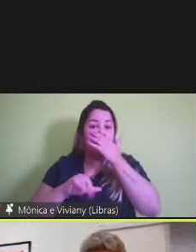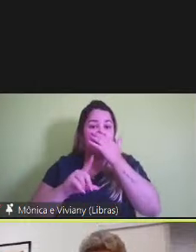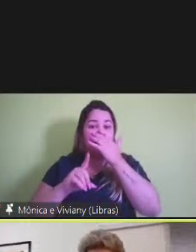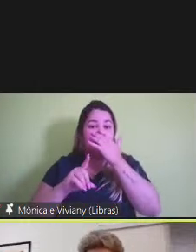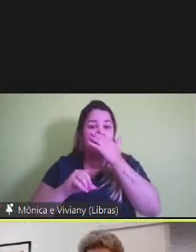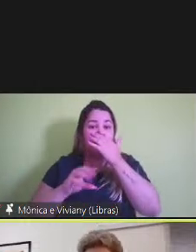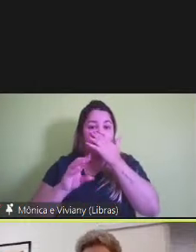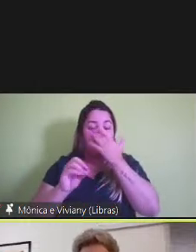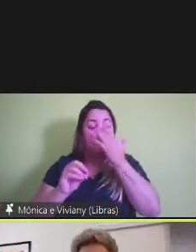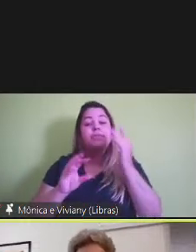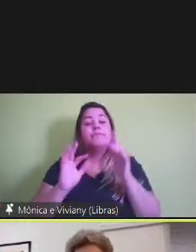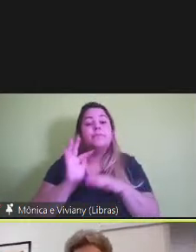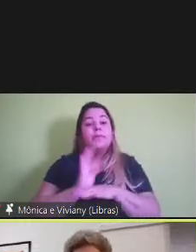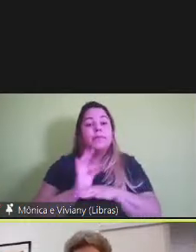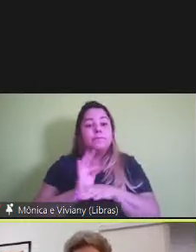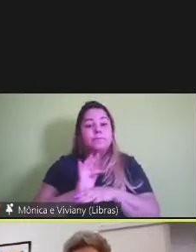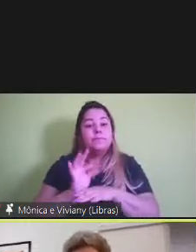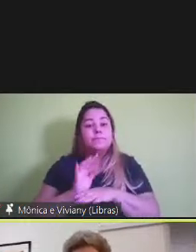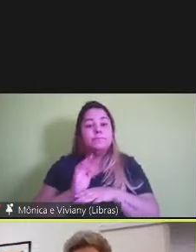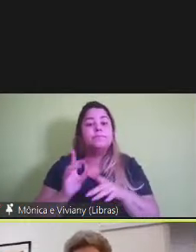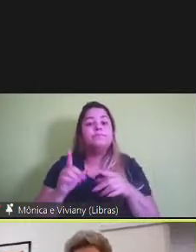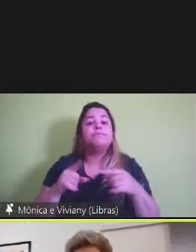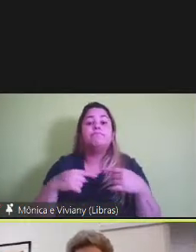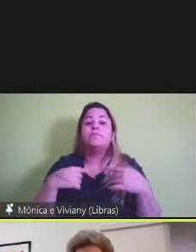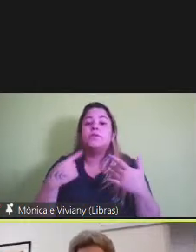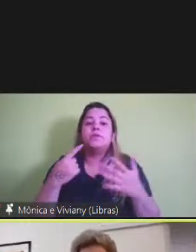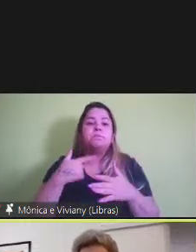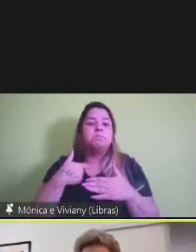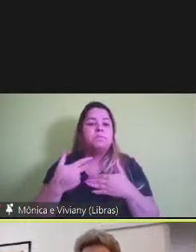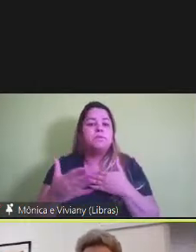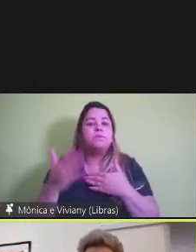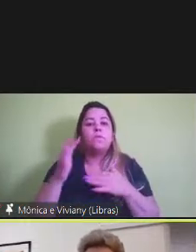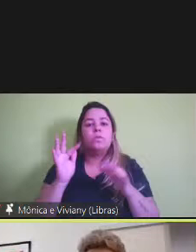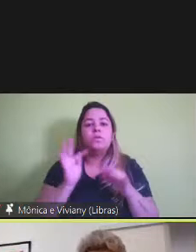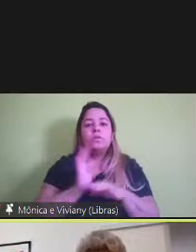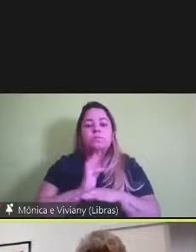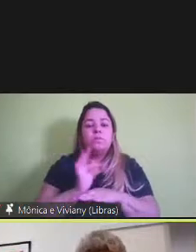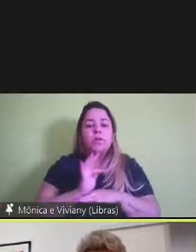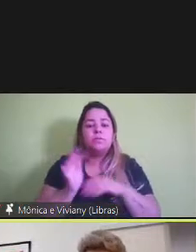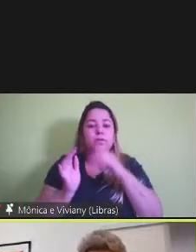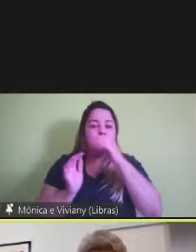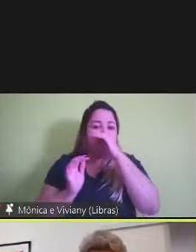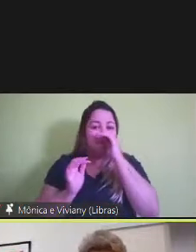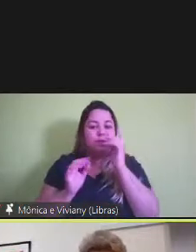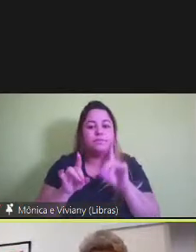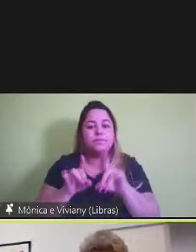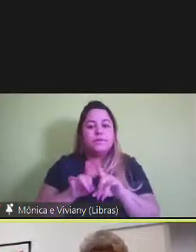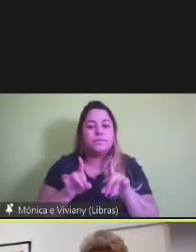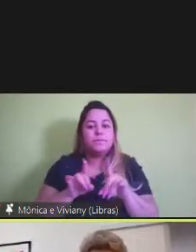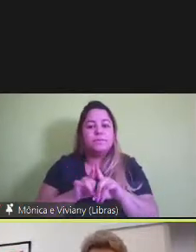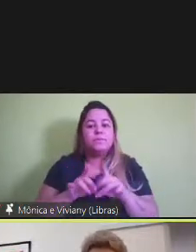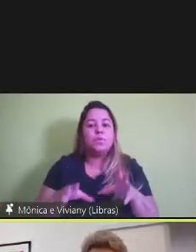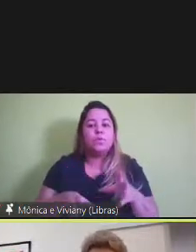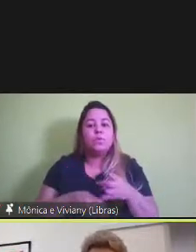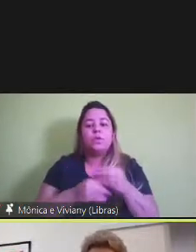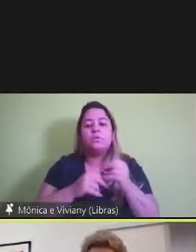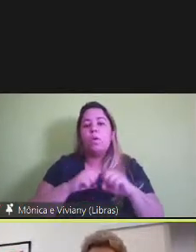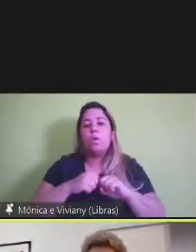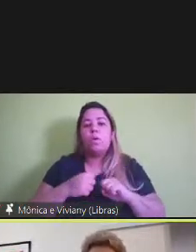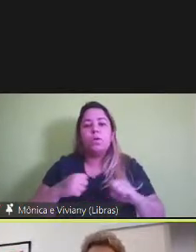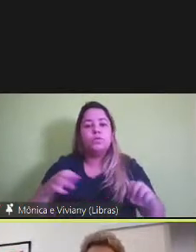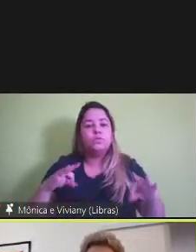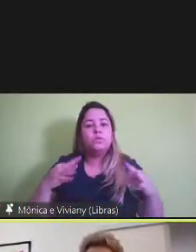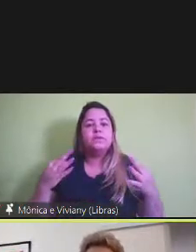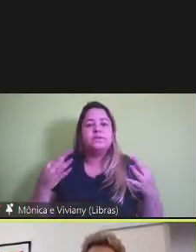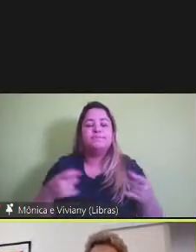is going to continue be specialized. They will still be nutritionists because there is a